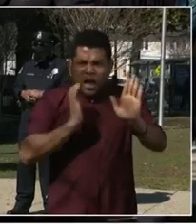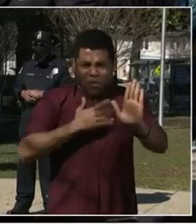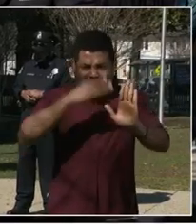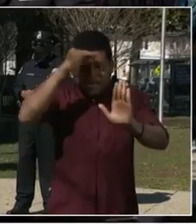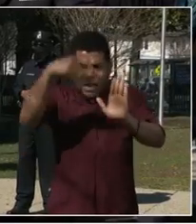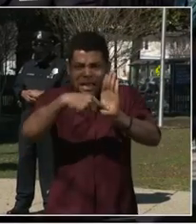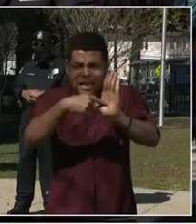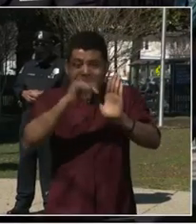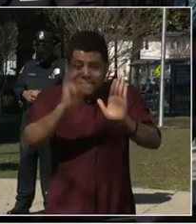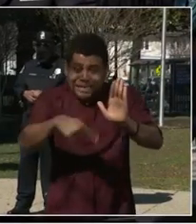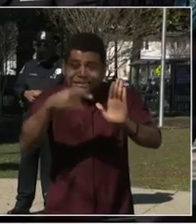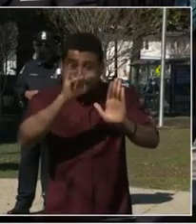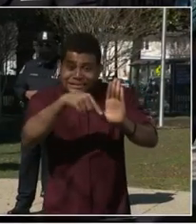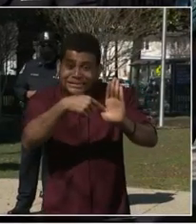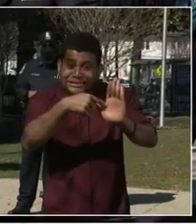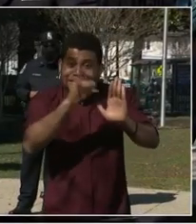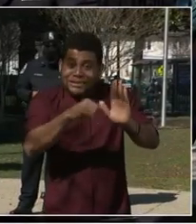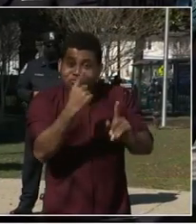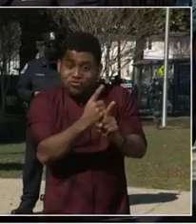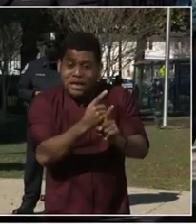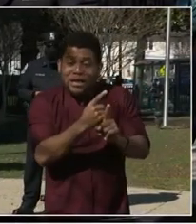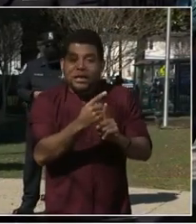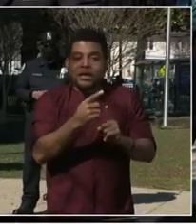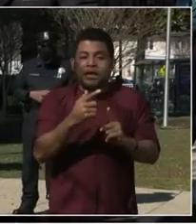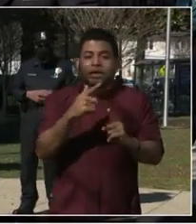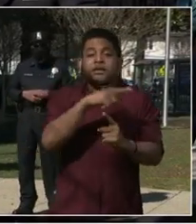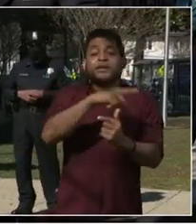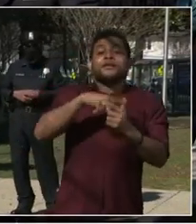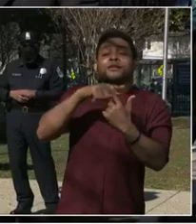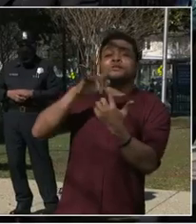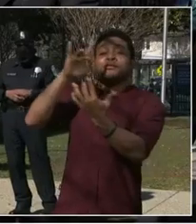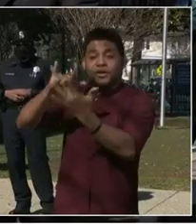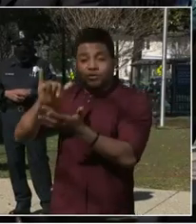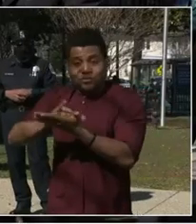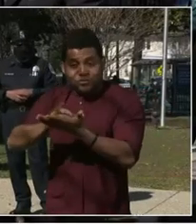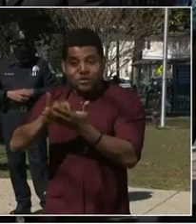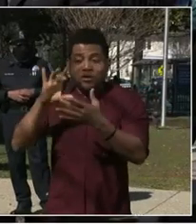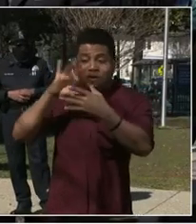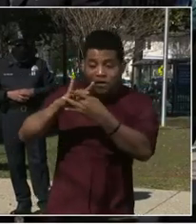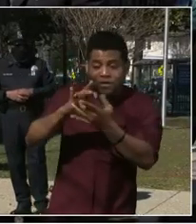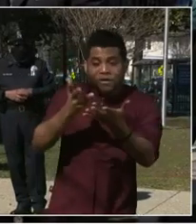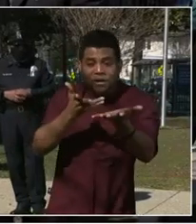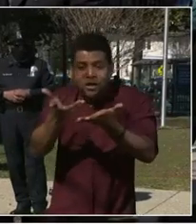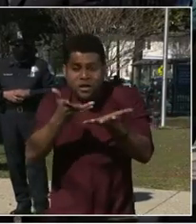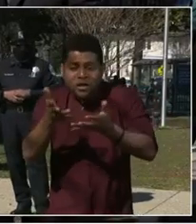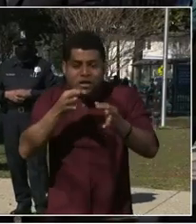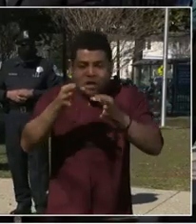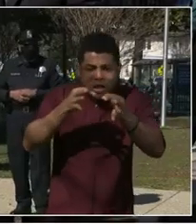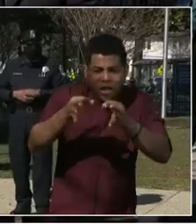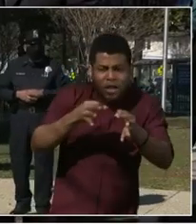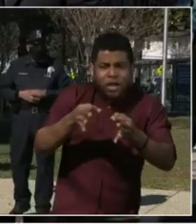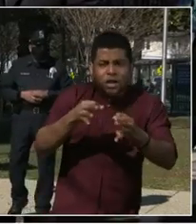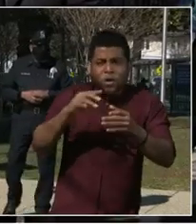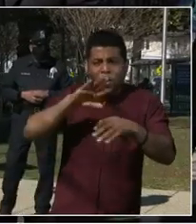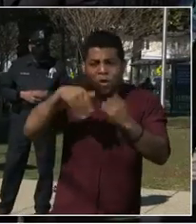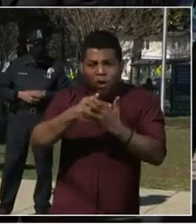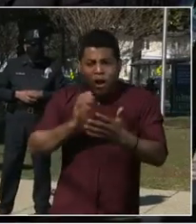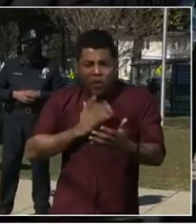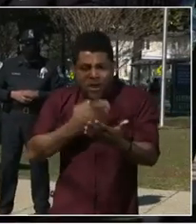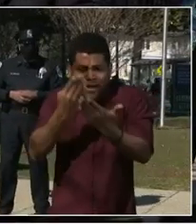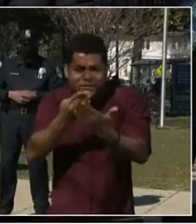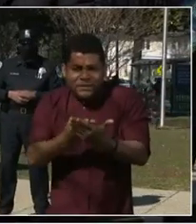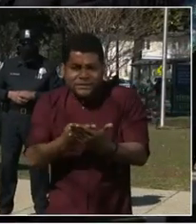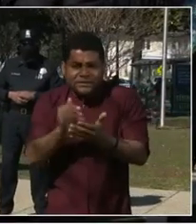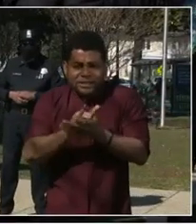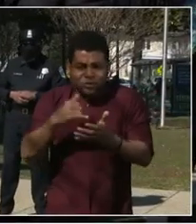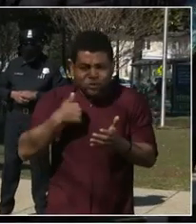they contacted the authorities in New York, started working on it. We told them what we had. We told them about the forensic evidence that we had with respect